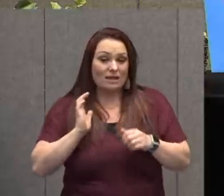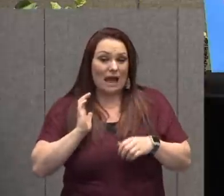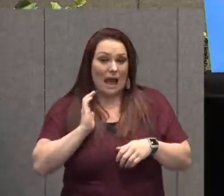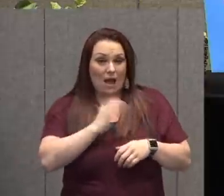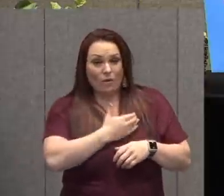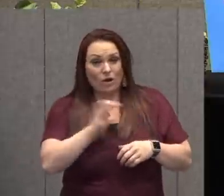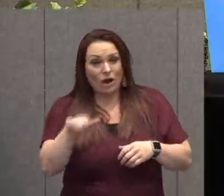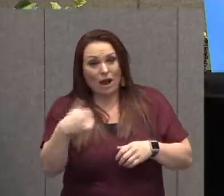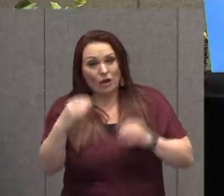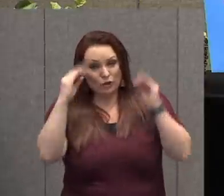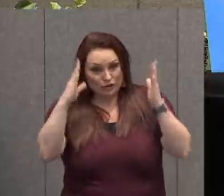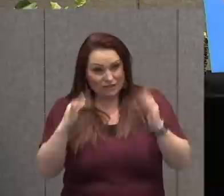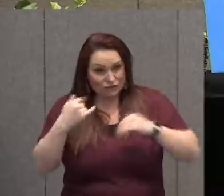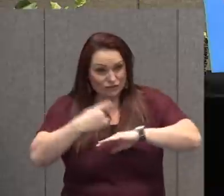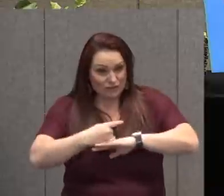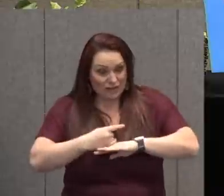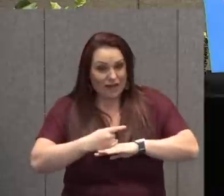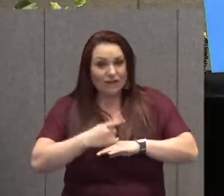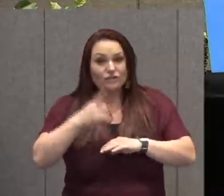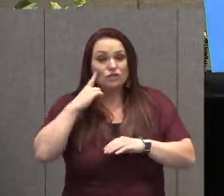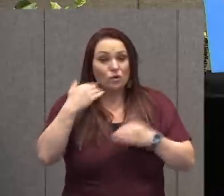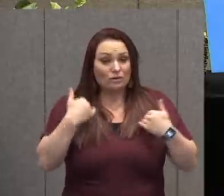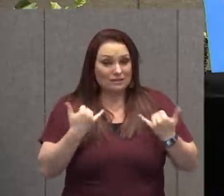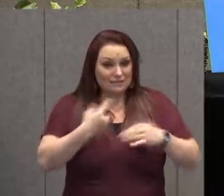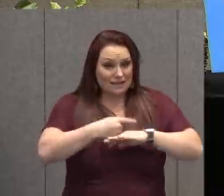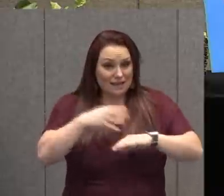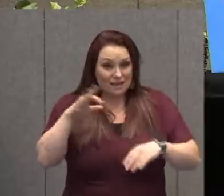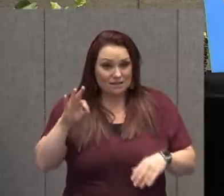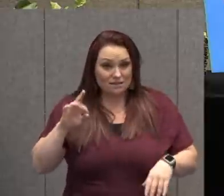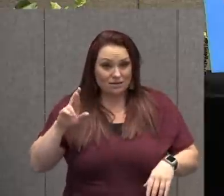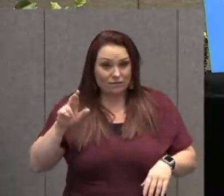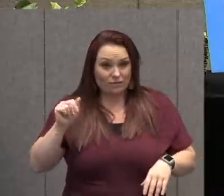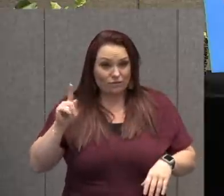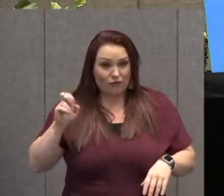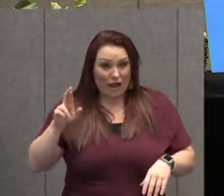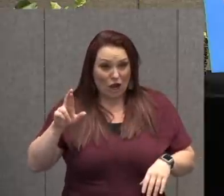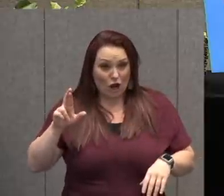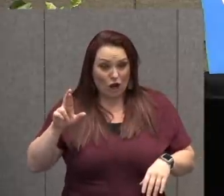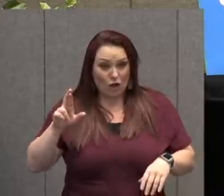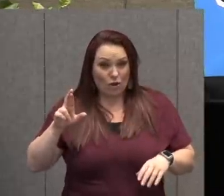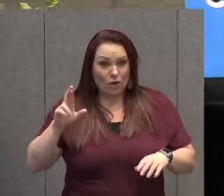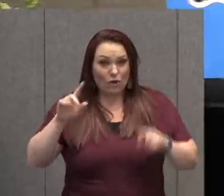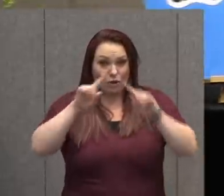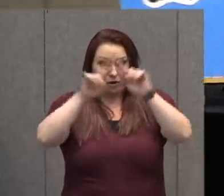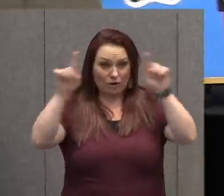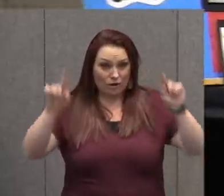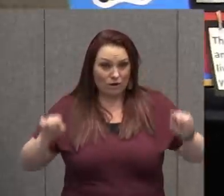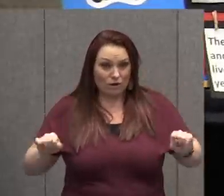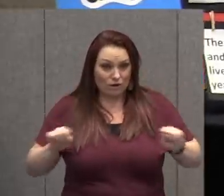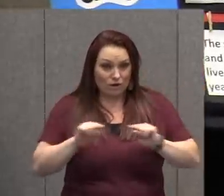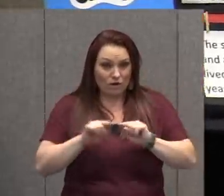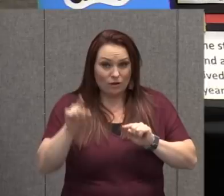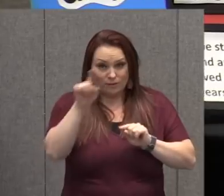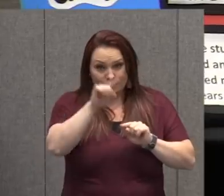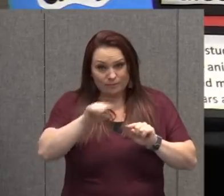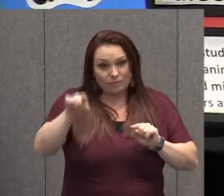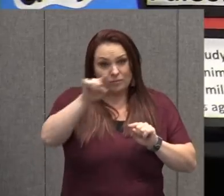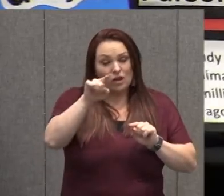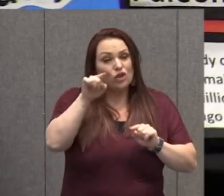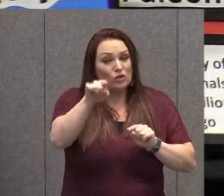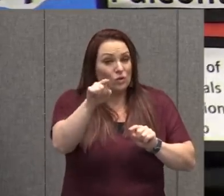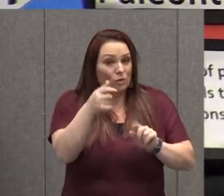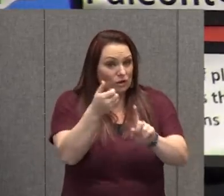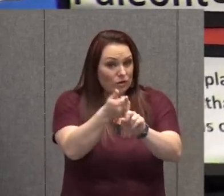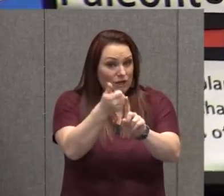word paleontologist on your own. Remember, when we do this, we put our word in the middle. That word is going to